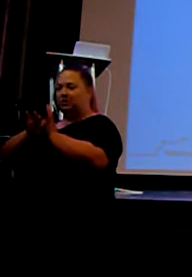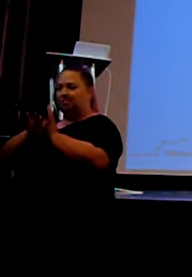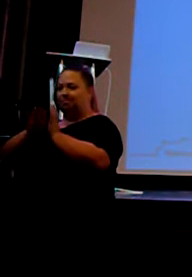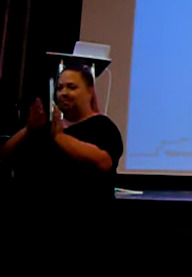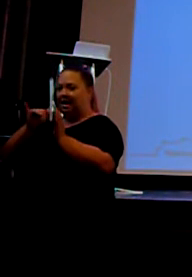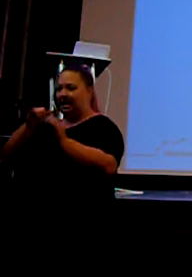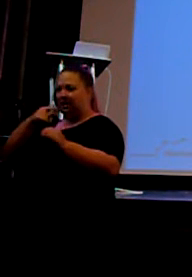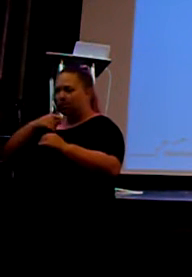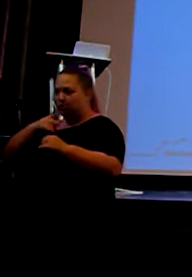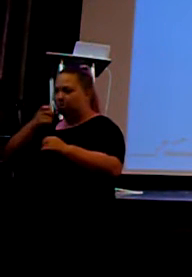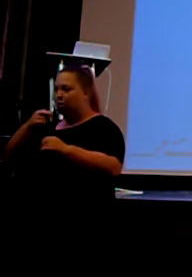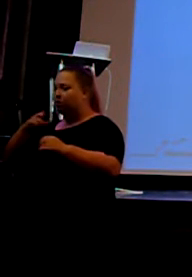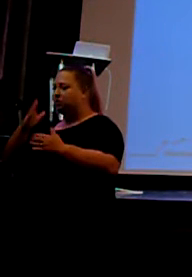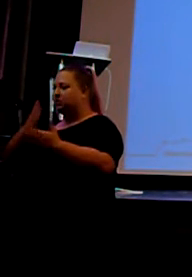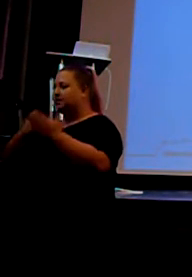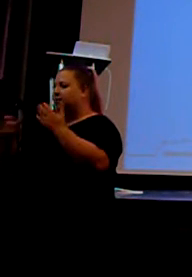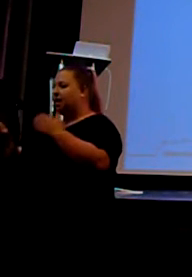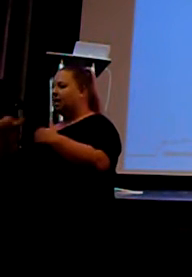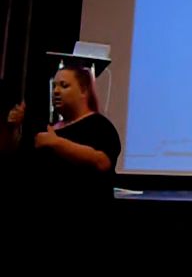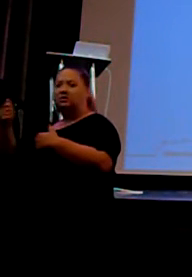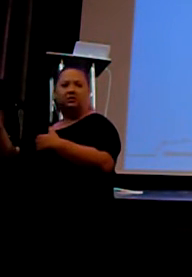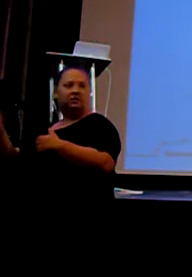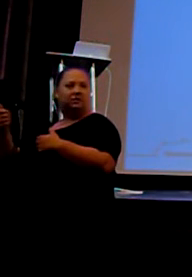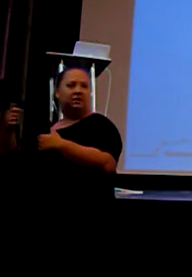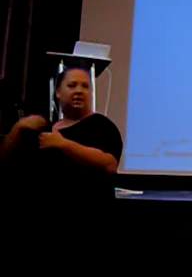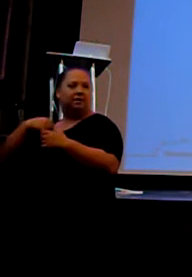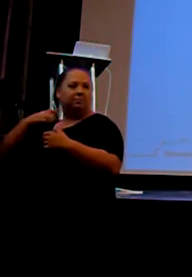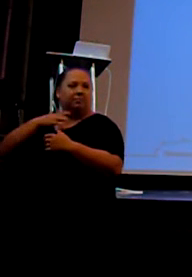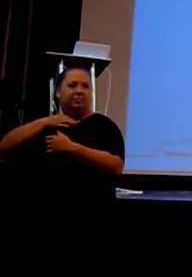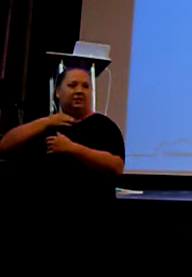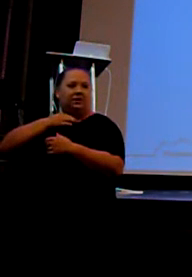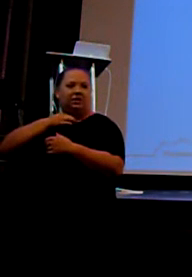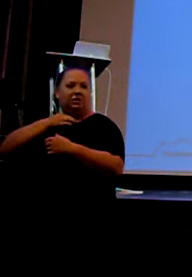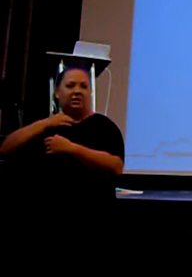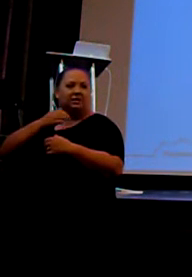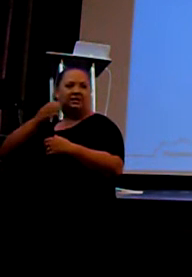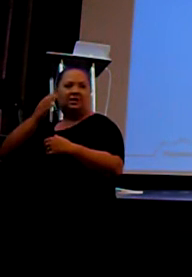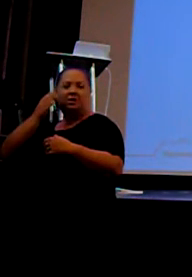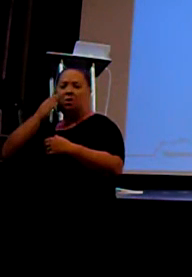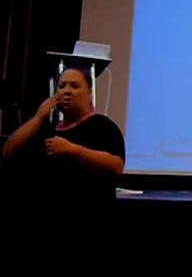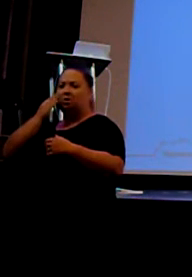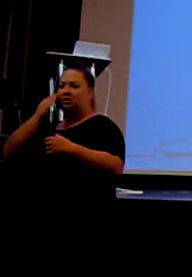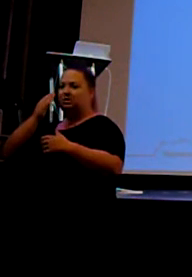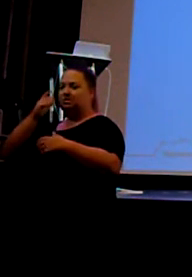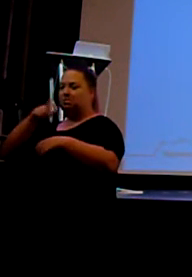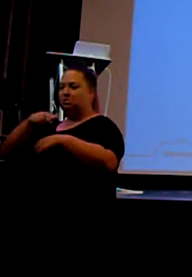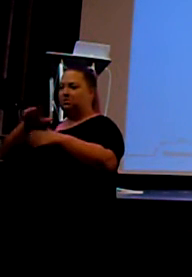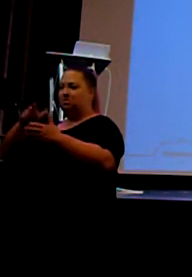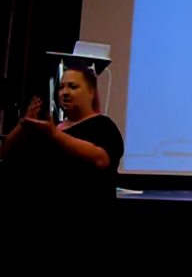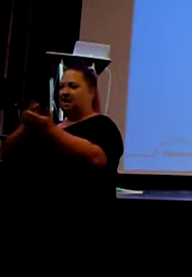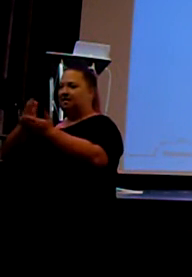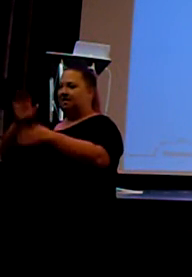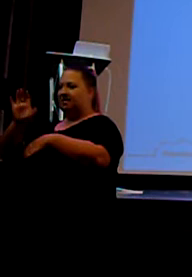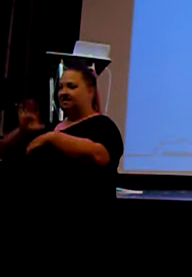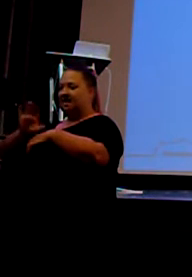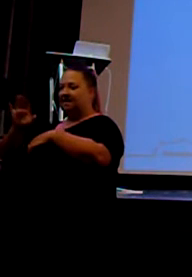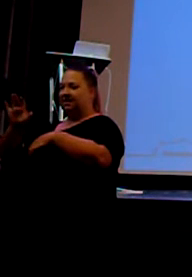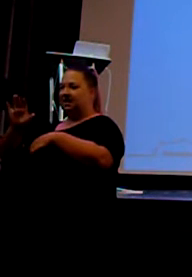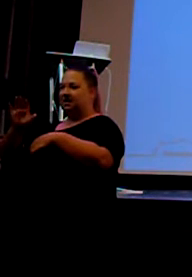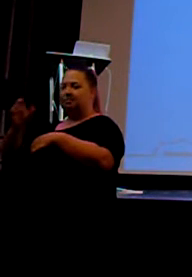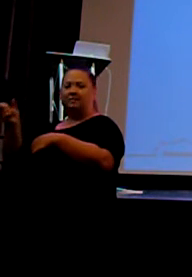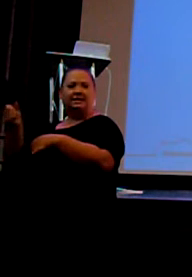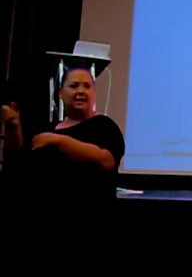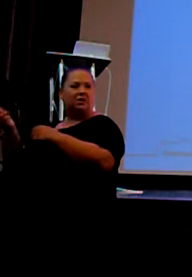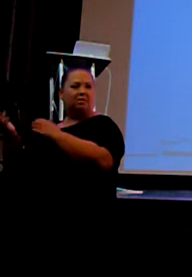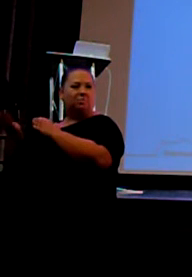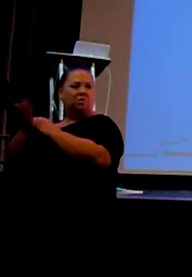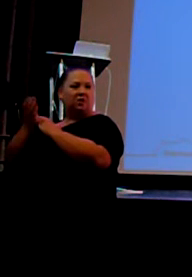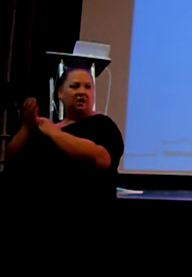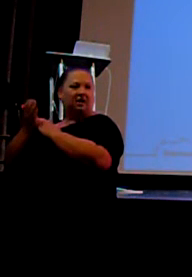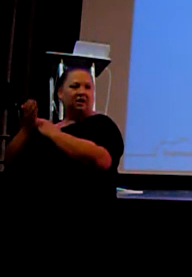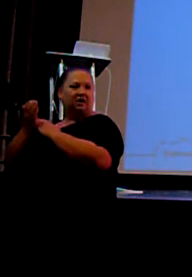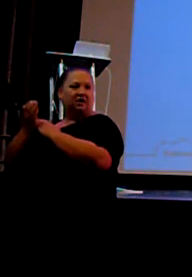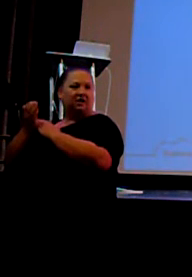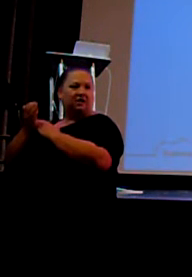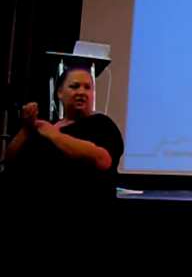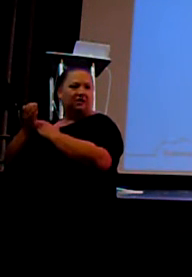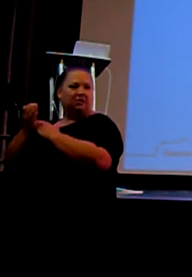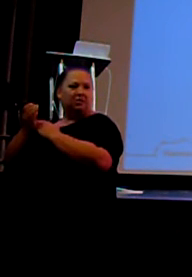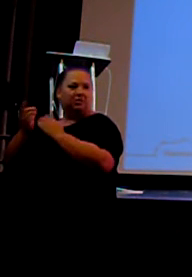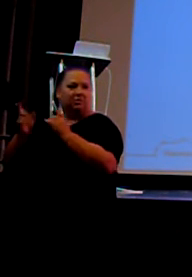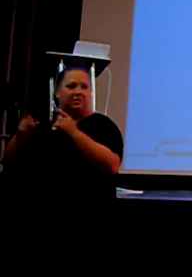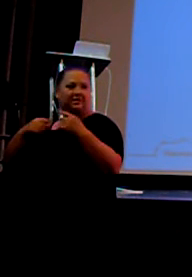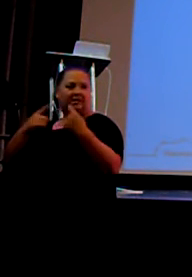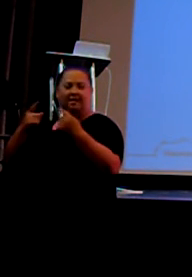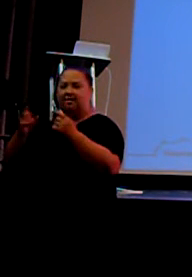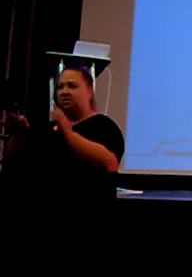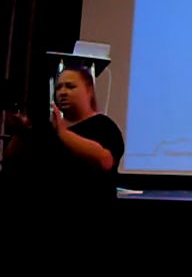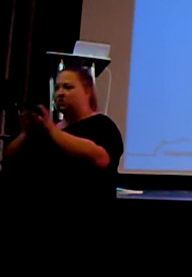by someone else? Because I'm just curious. I know we're supposed to come in around 5 a.m. on Saturday morning. Was it ever chosen or